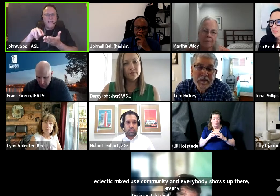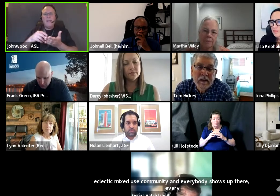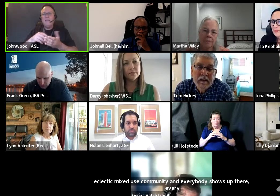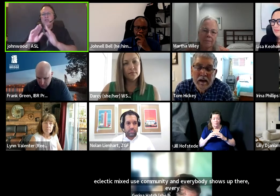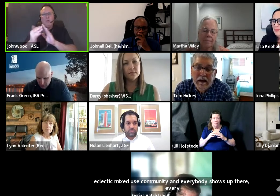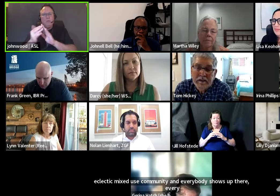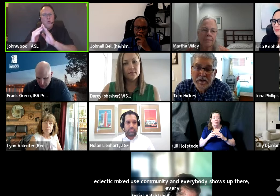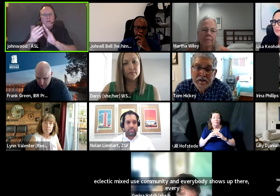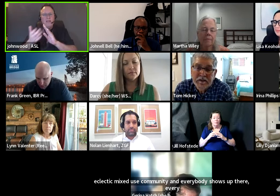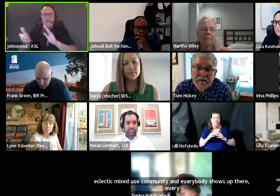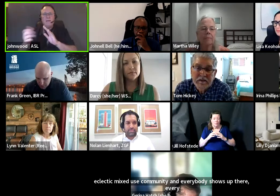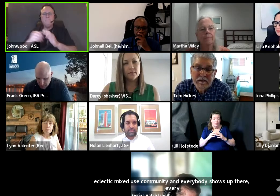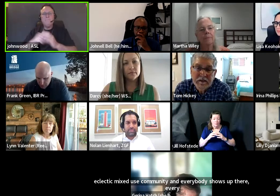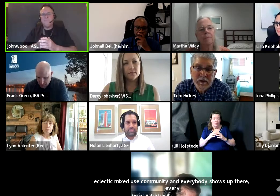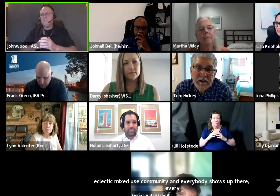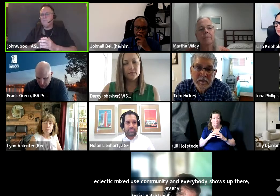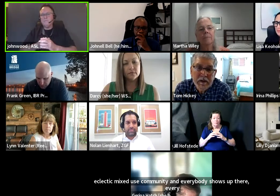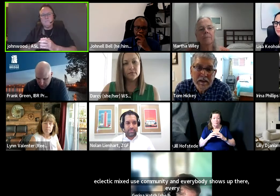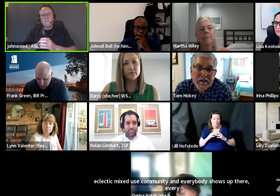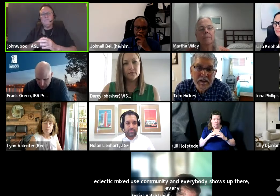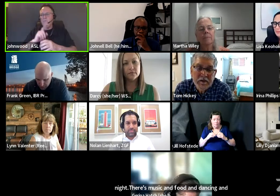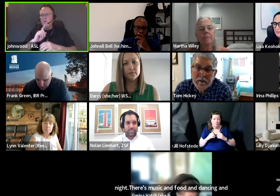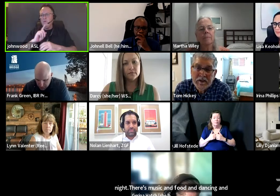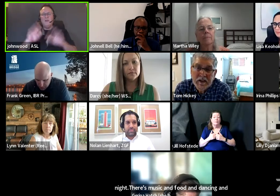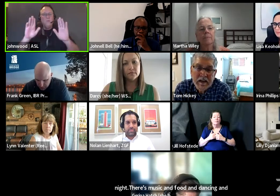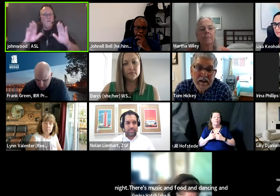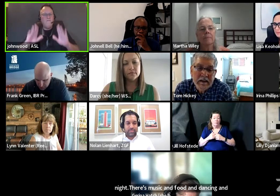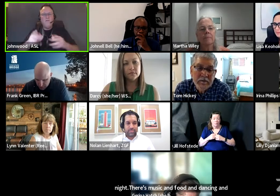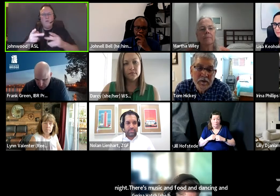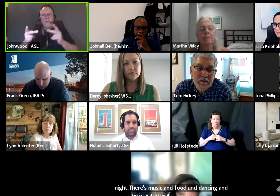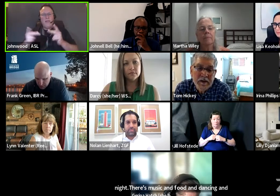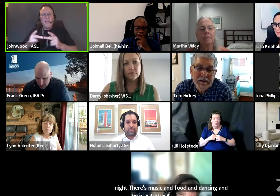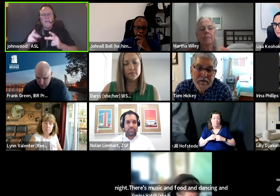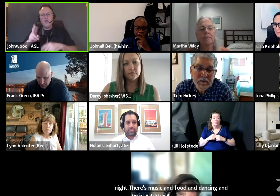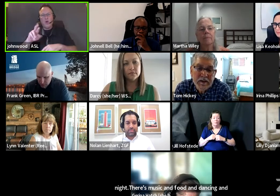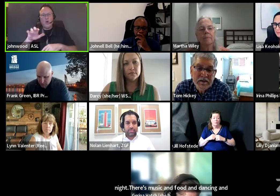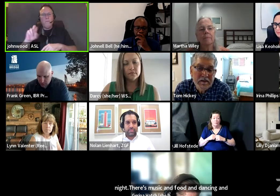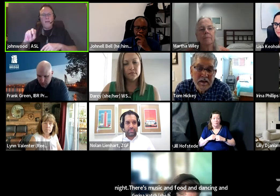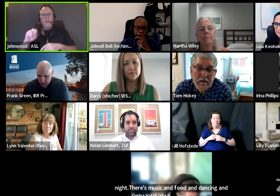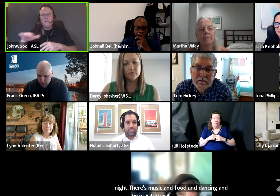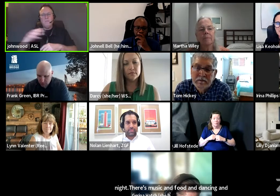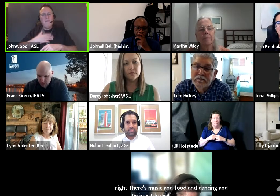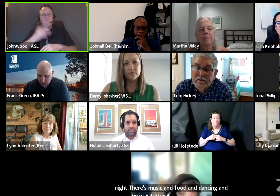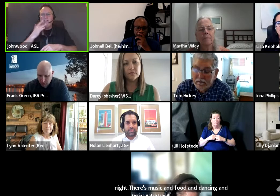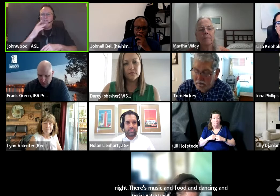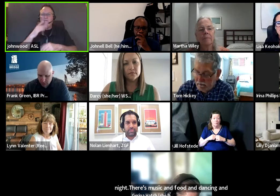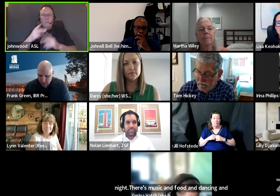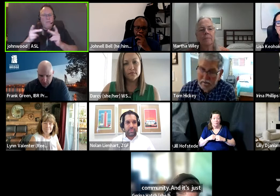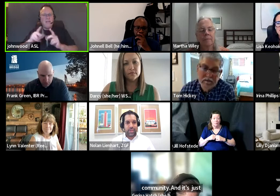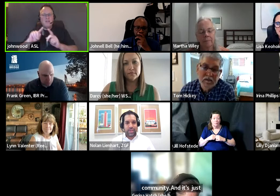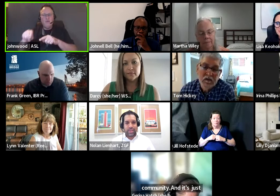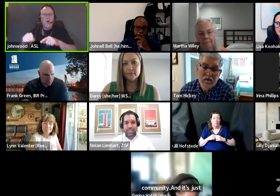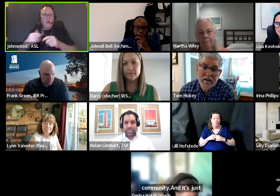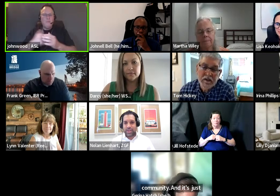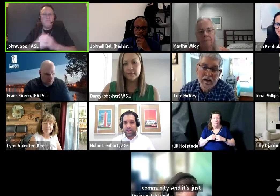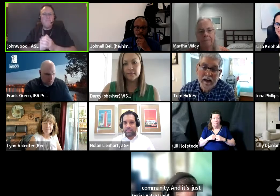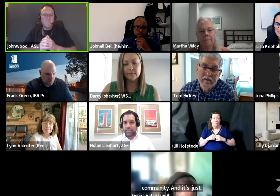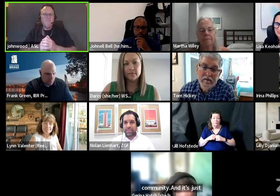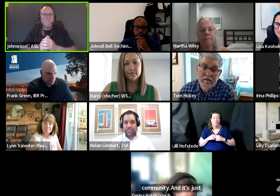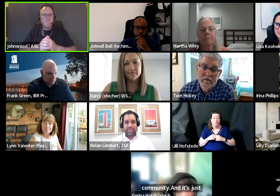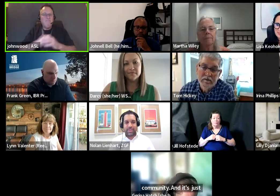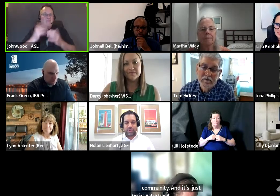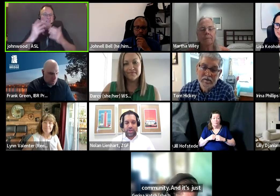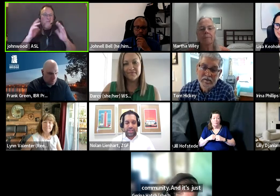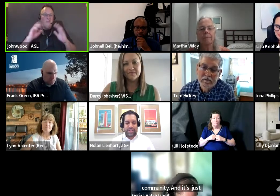community. And it's just a splendid place in an urban setting, and one of my favorite places to go. That's all I